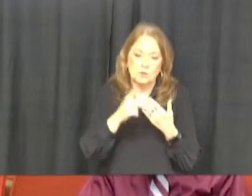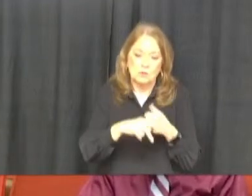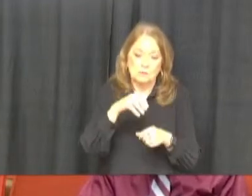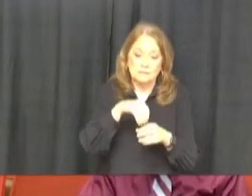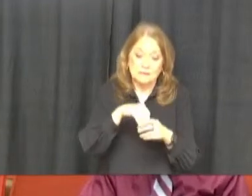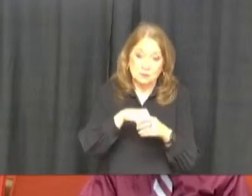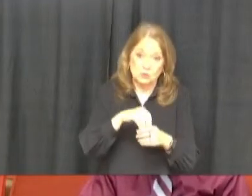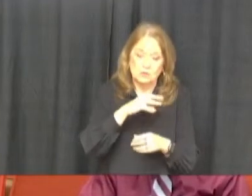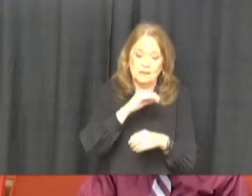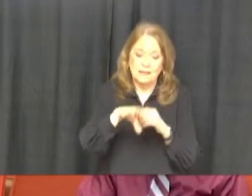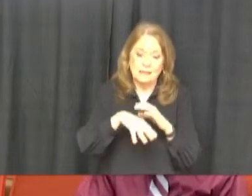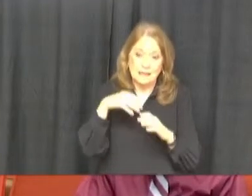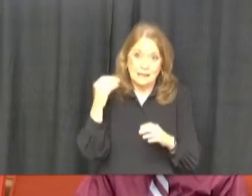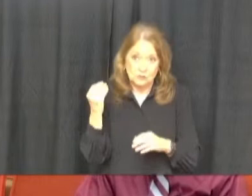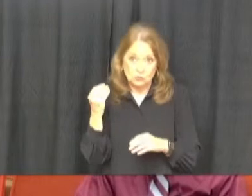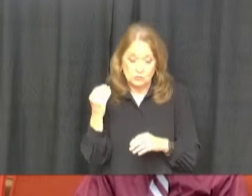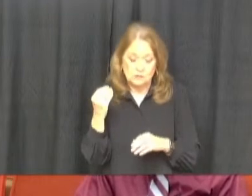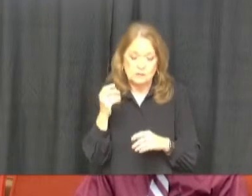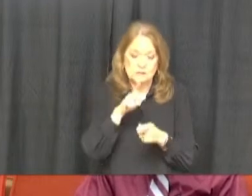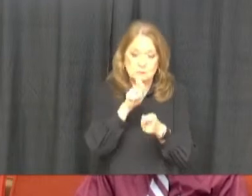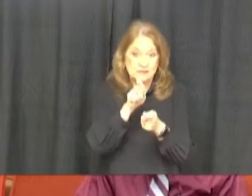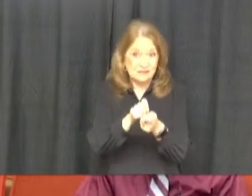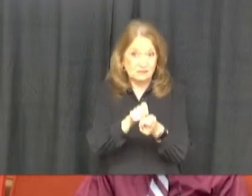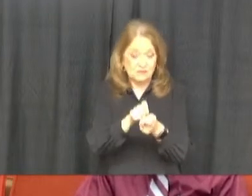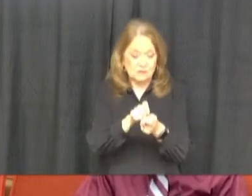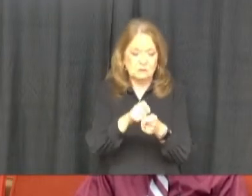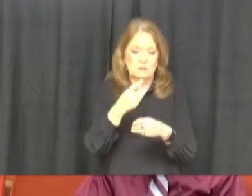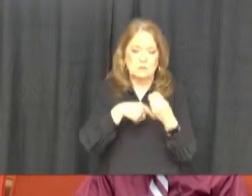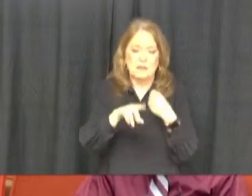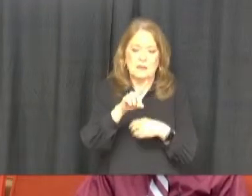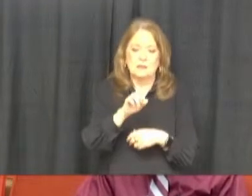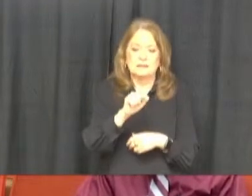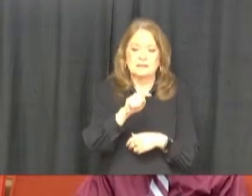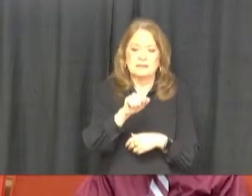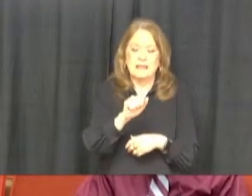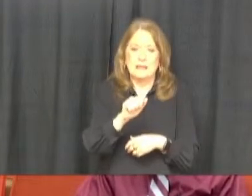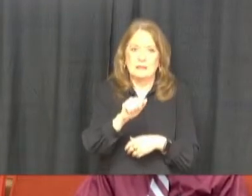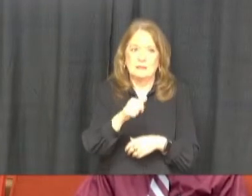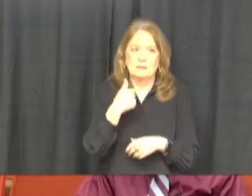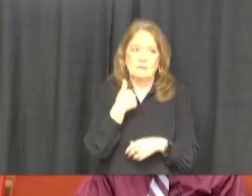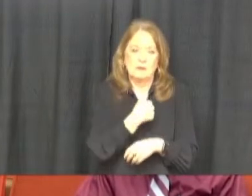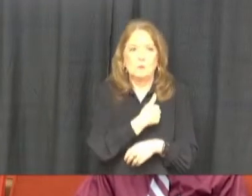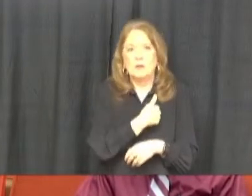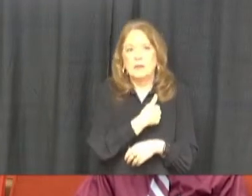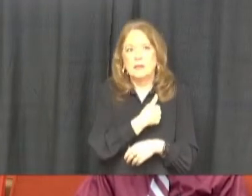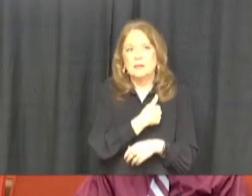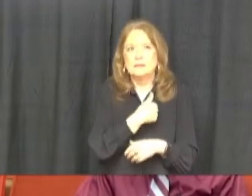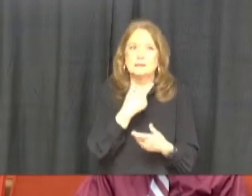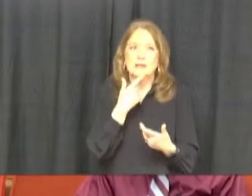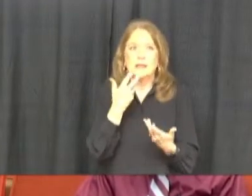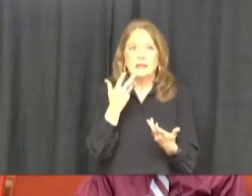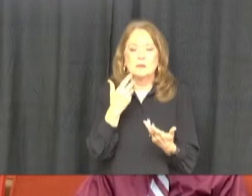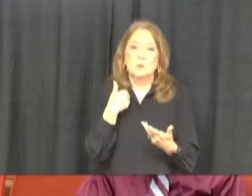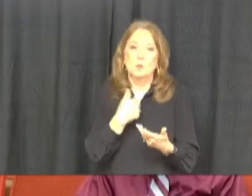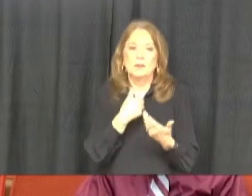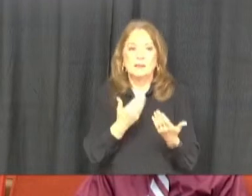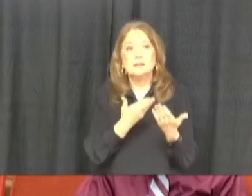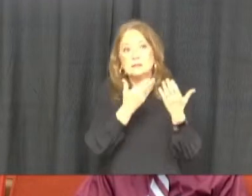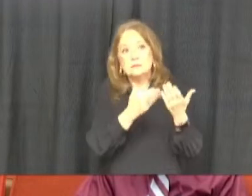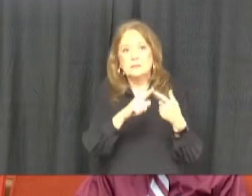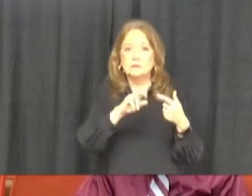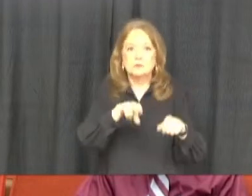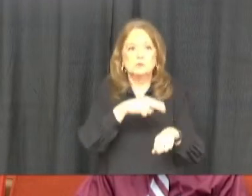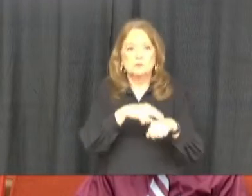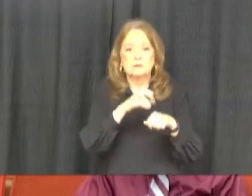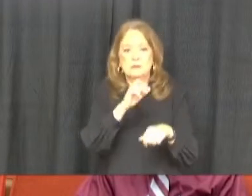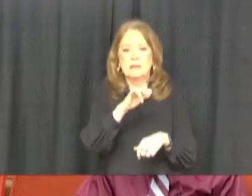but externally, specific to data that let's say we submit to the National